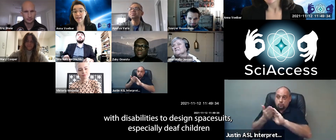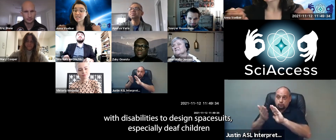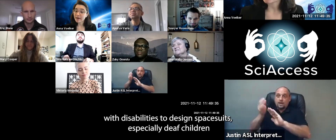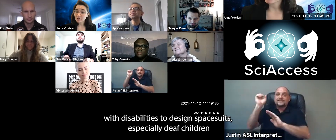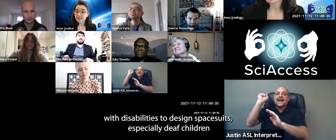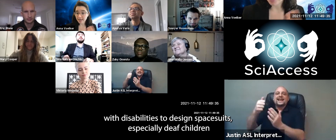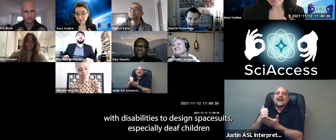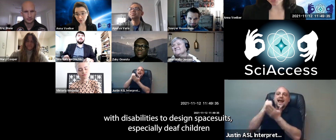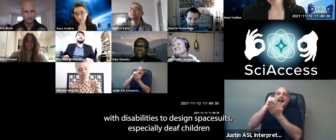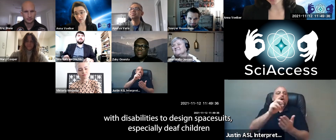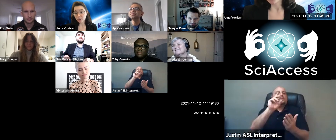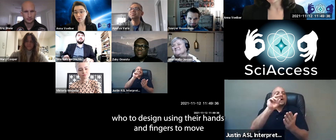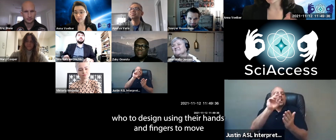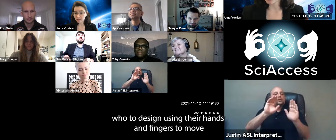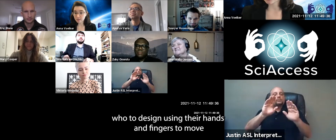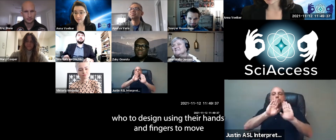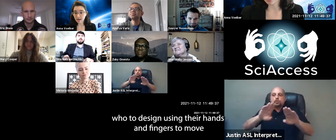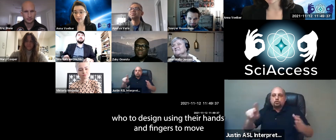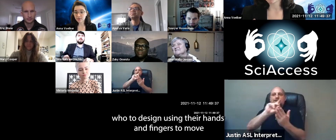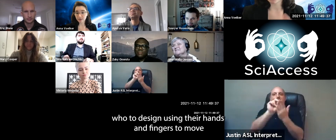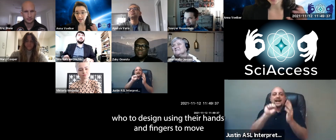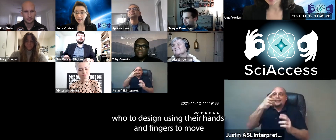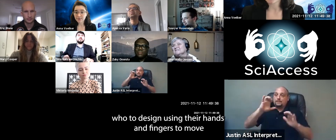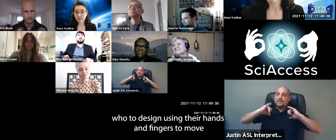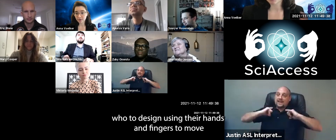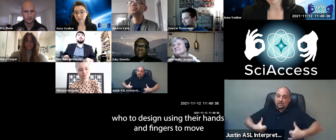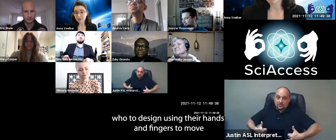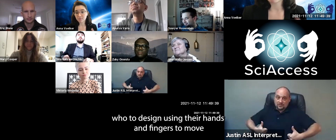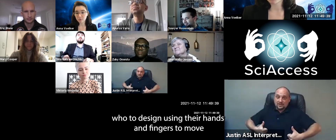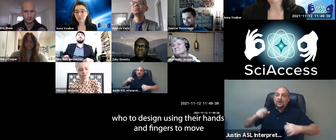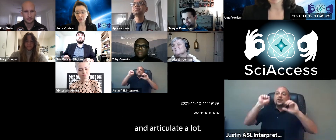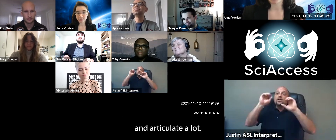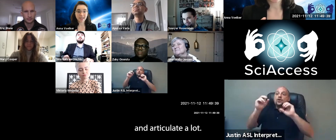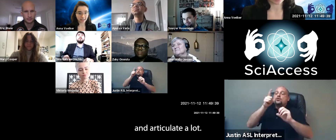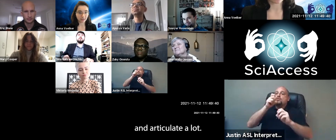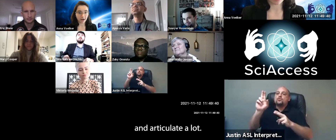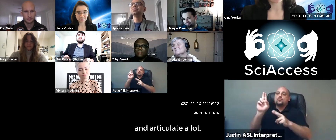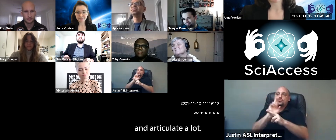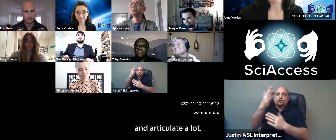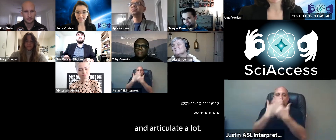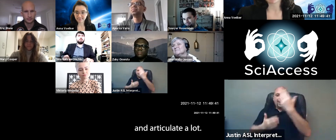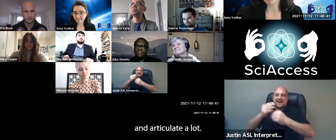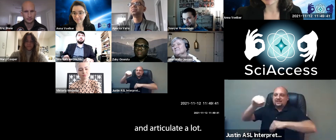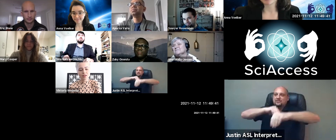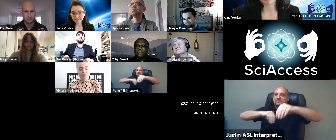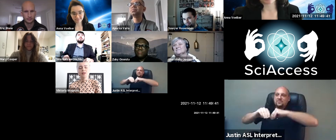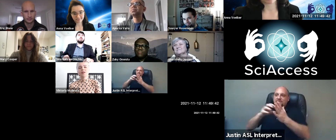spacesuits, especially deaf children to design using their hands and fingers to move and articulate a lot.